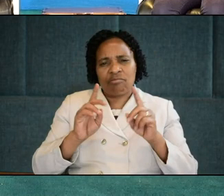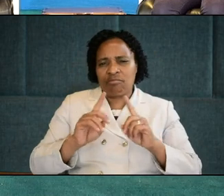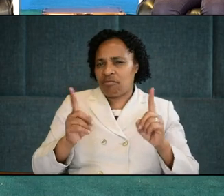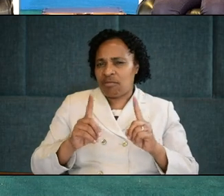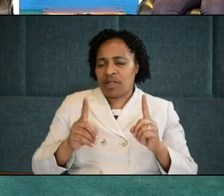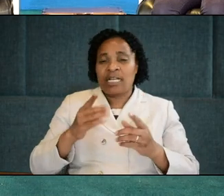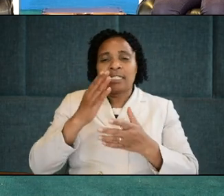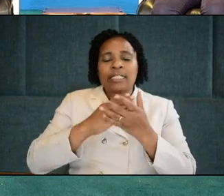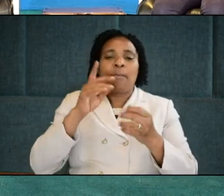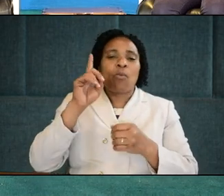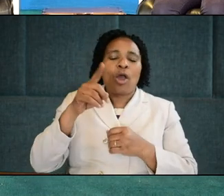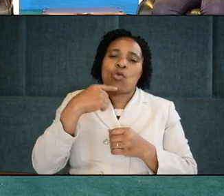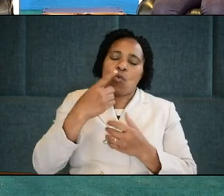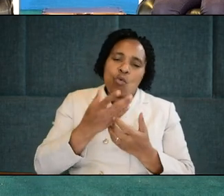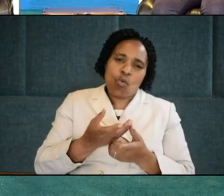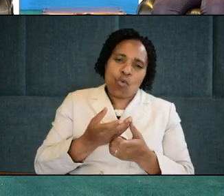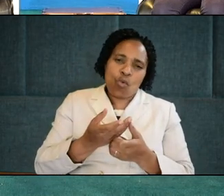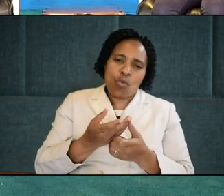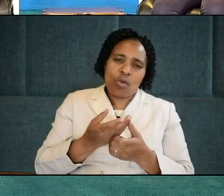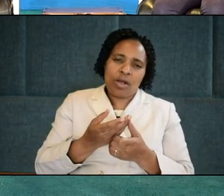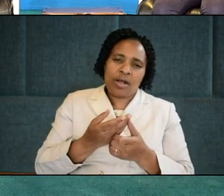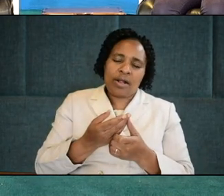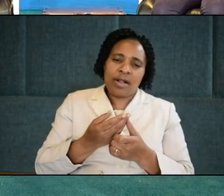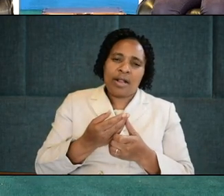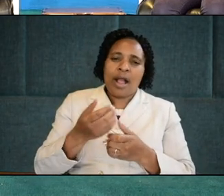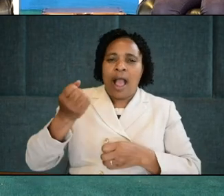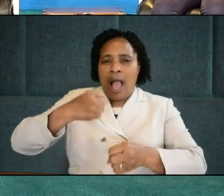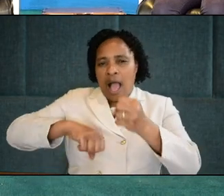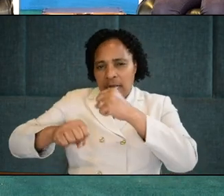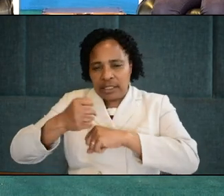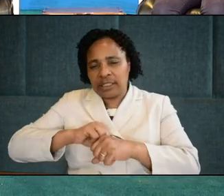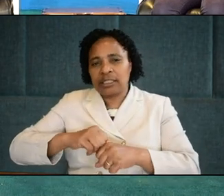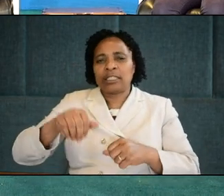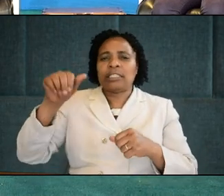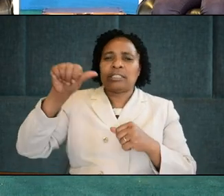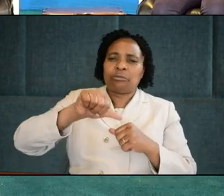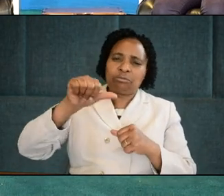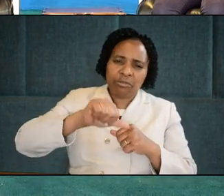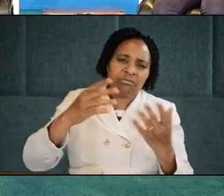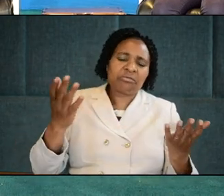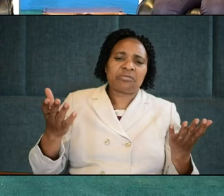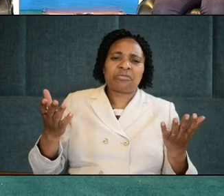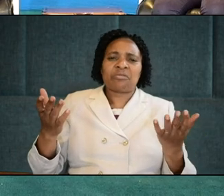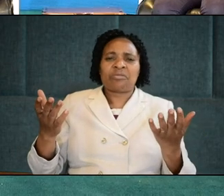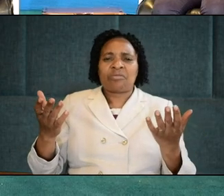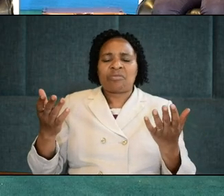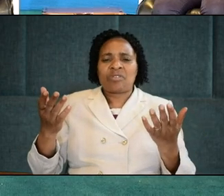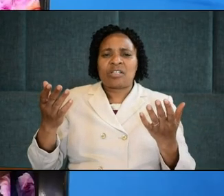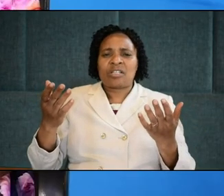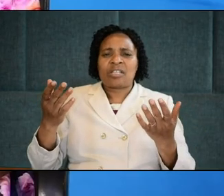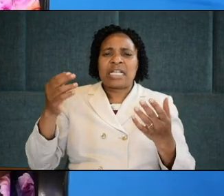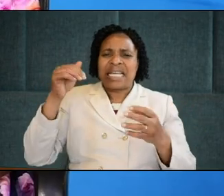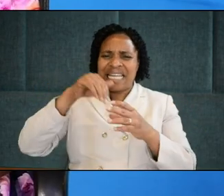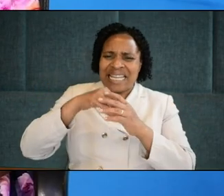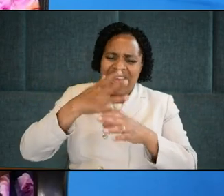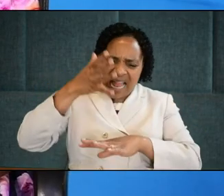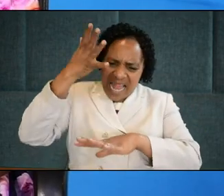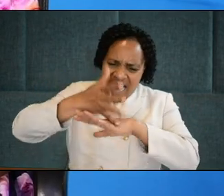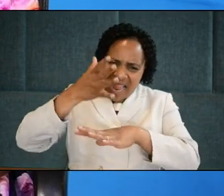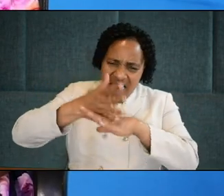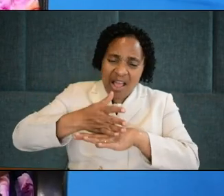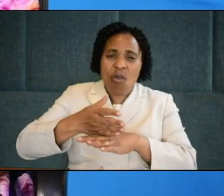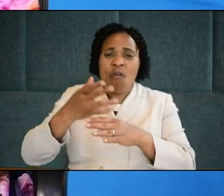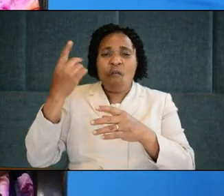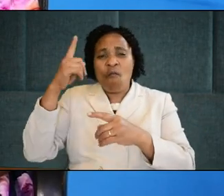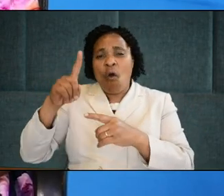someone who was maybe, who indulged in, you know, sexual promiscuity, either in, you know, fornication or